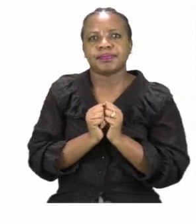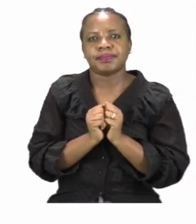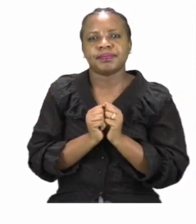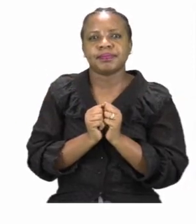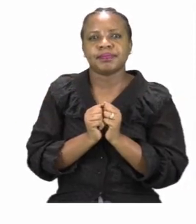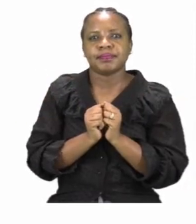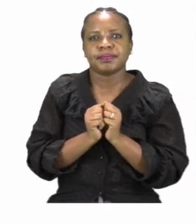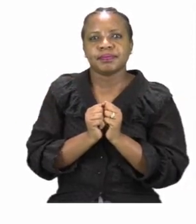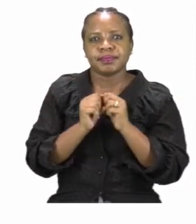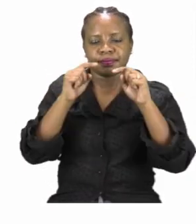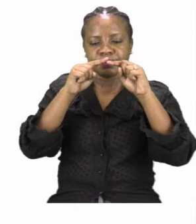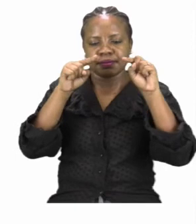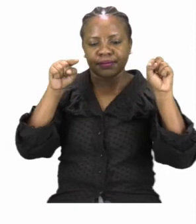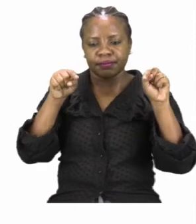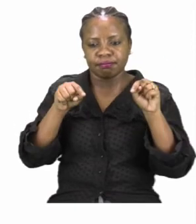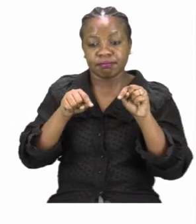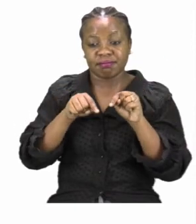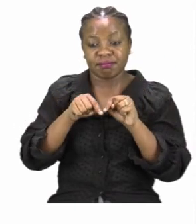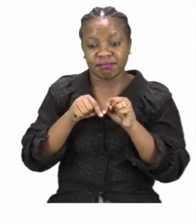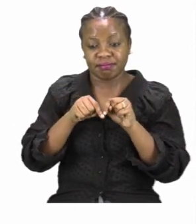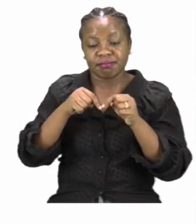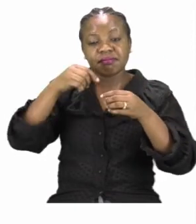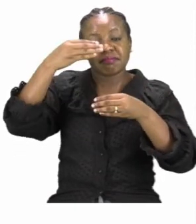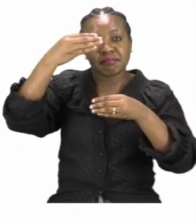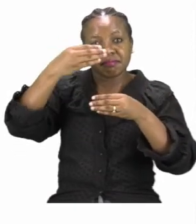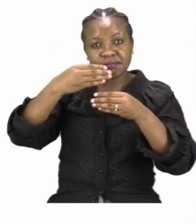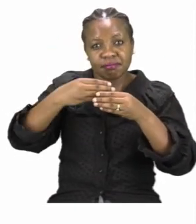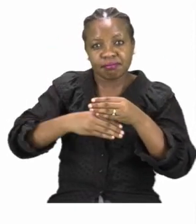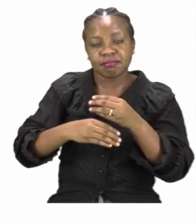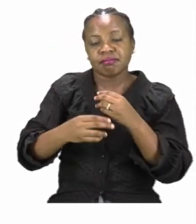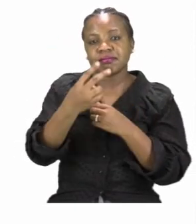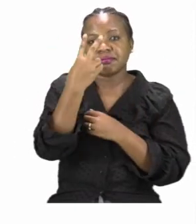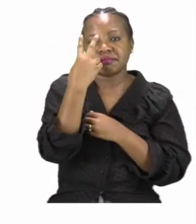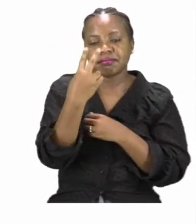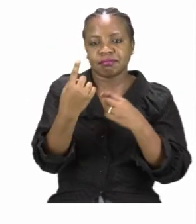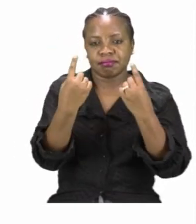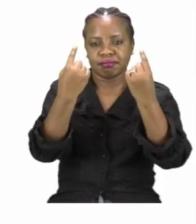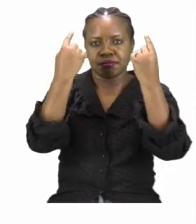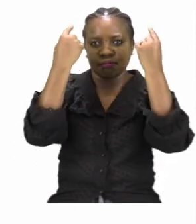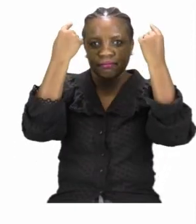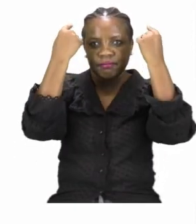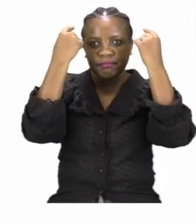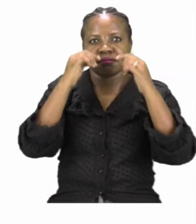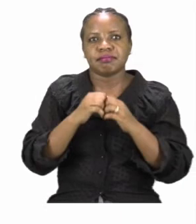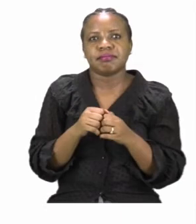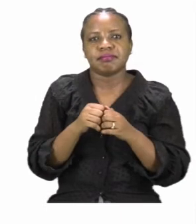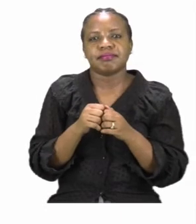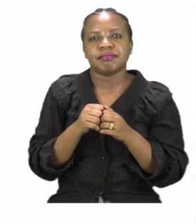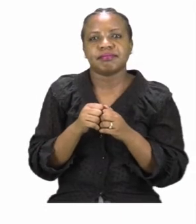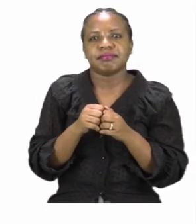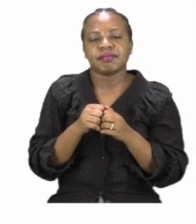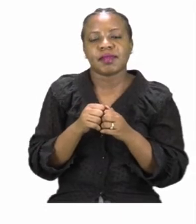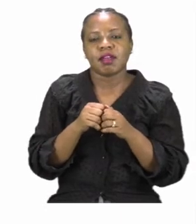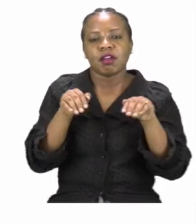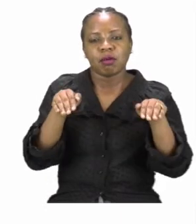The shield is between the 2 oryx. The coat of arms